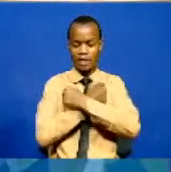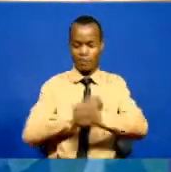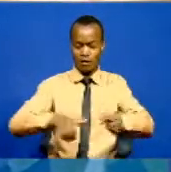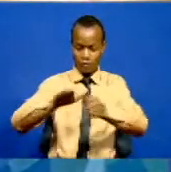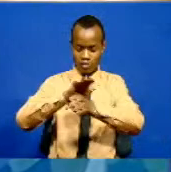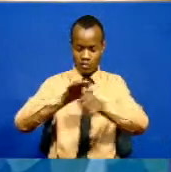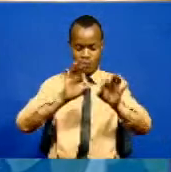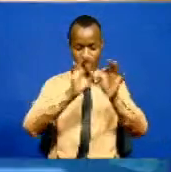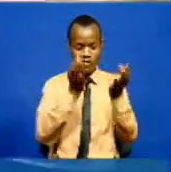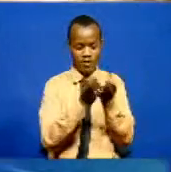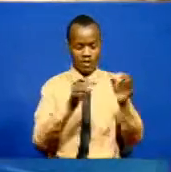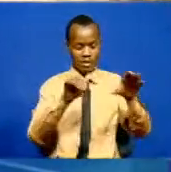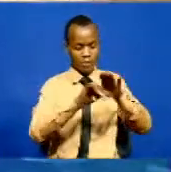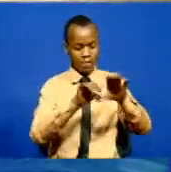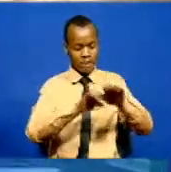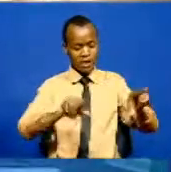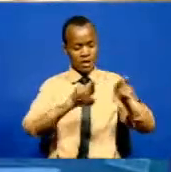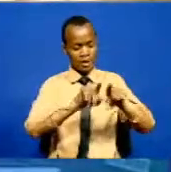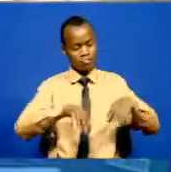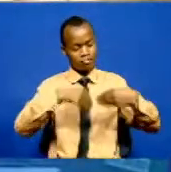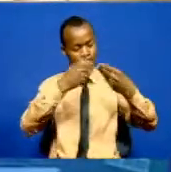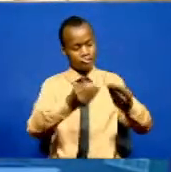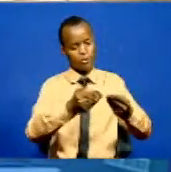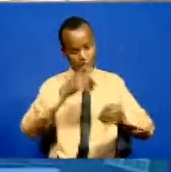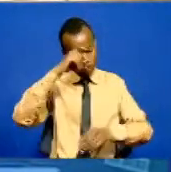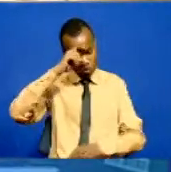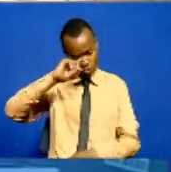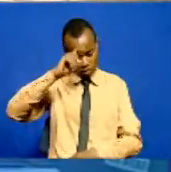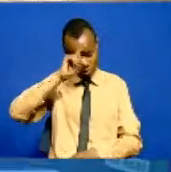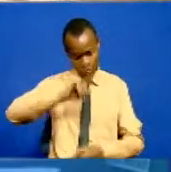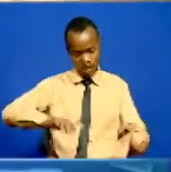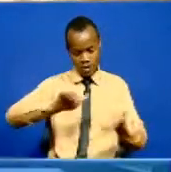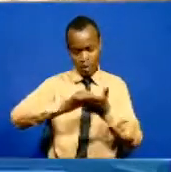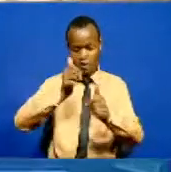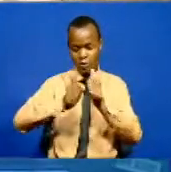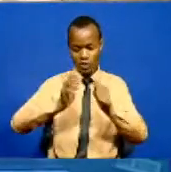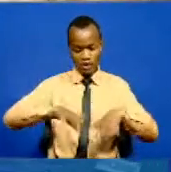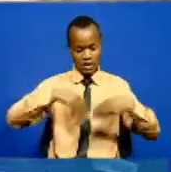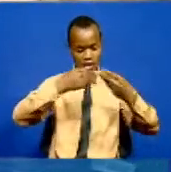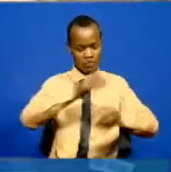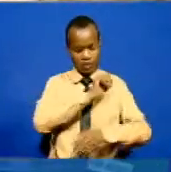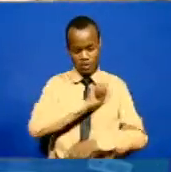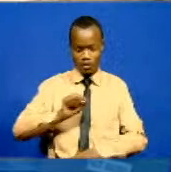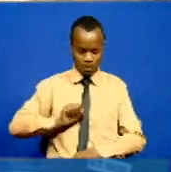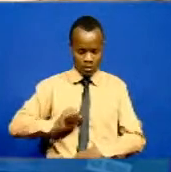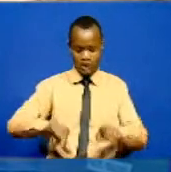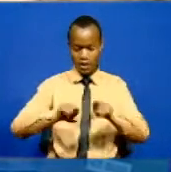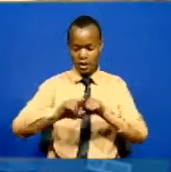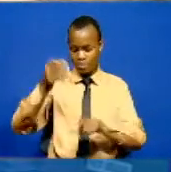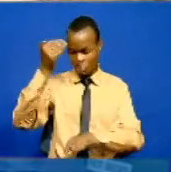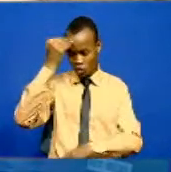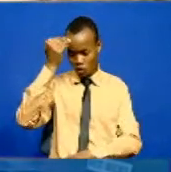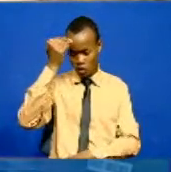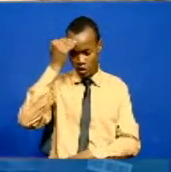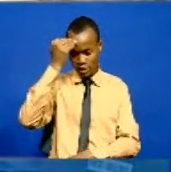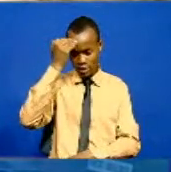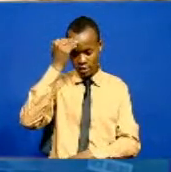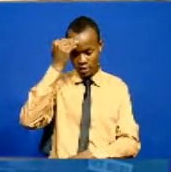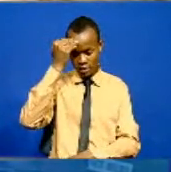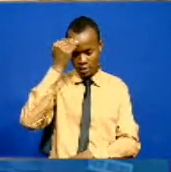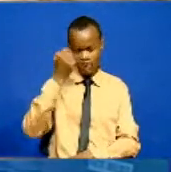family. Give him the wisdom that you gave to Solomon. Give him the knowledge. Give